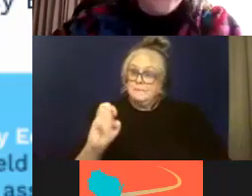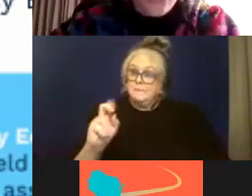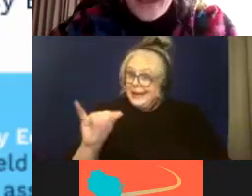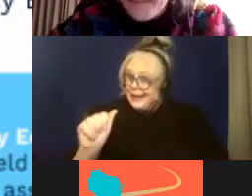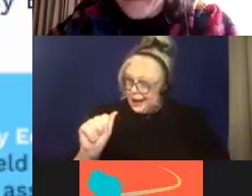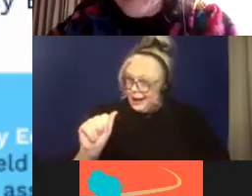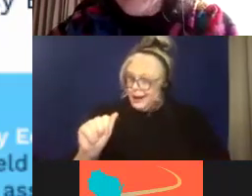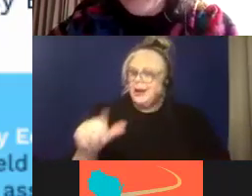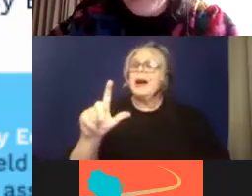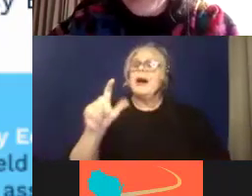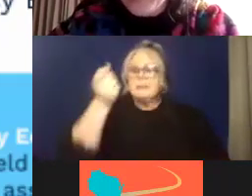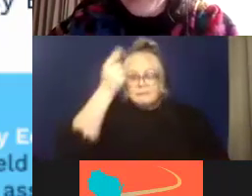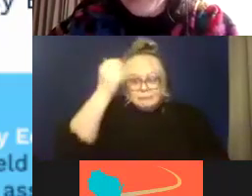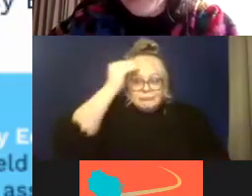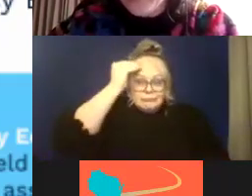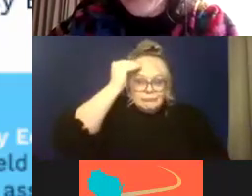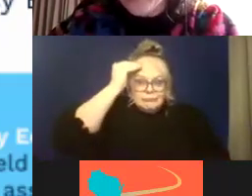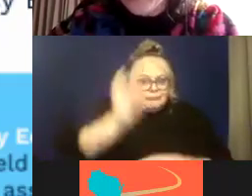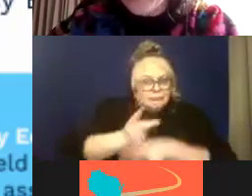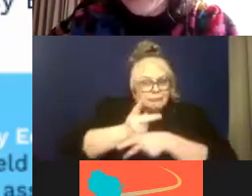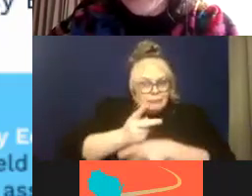share in the chat.